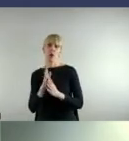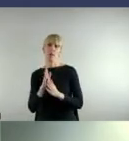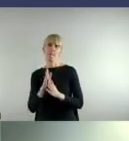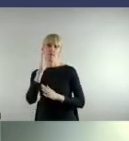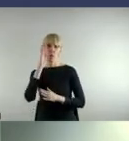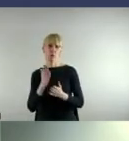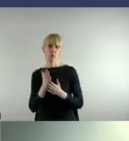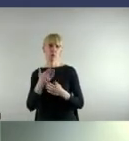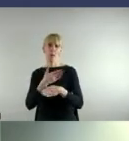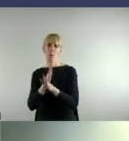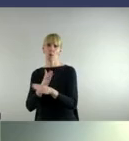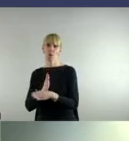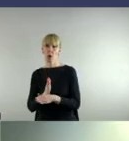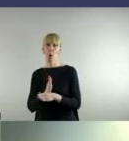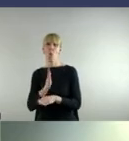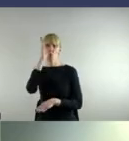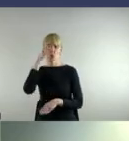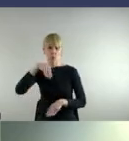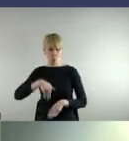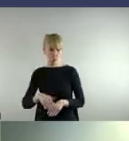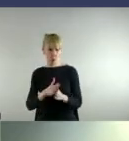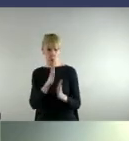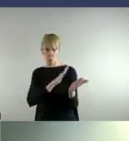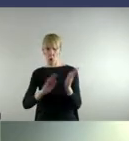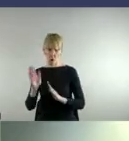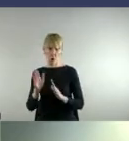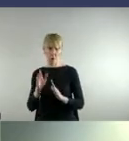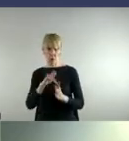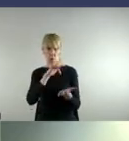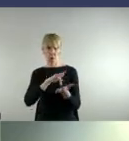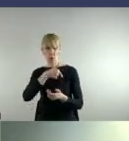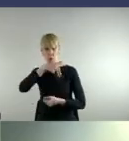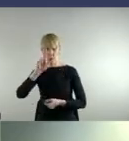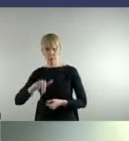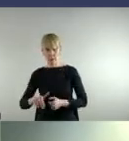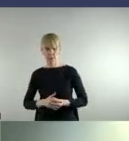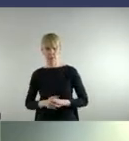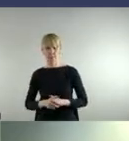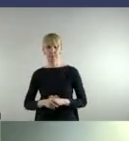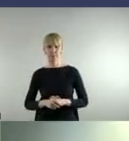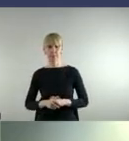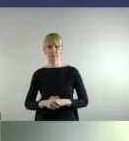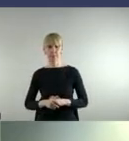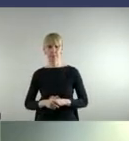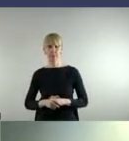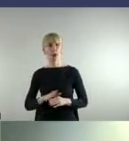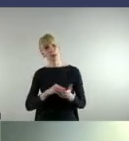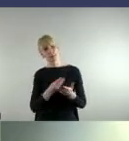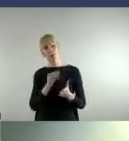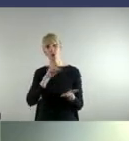of resilience mapping. And of course, experiences such as the terrorist attacks in Oslo